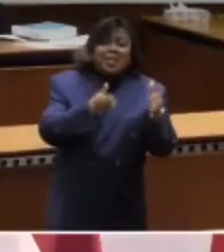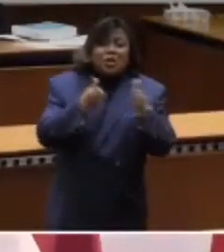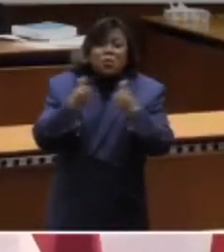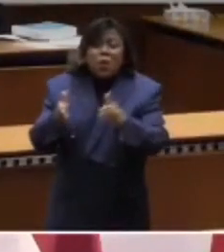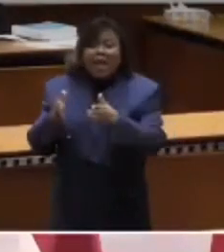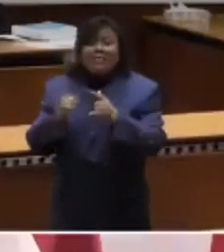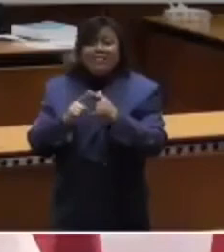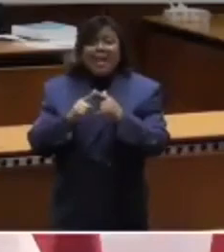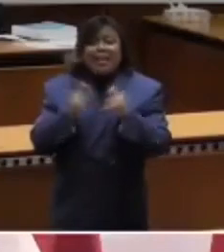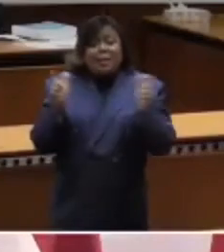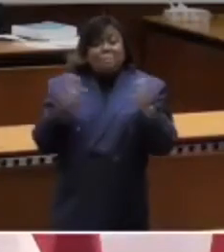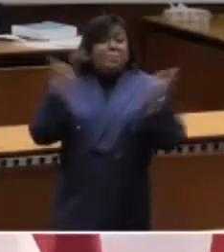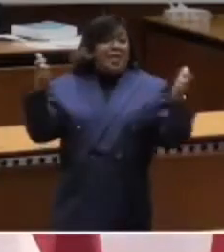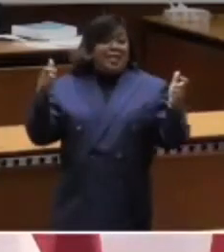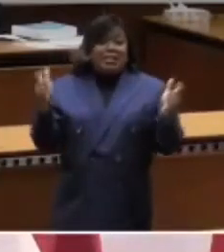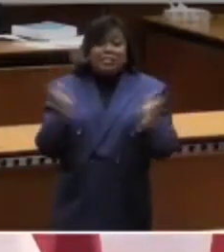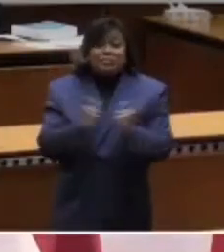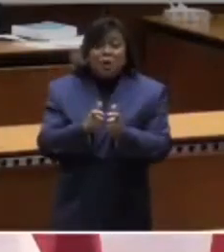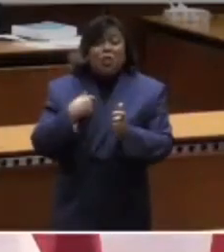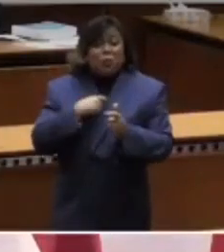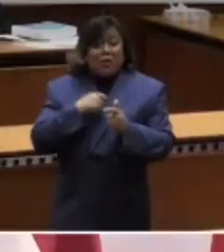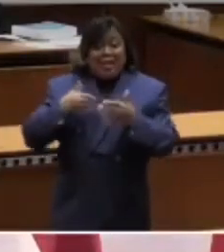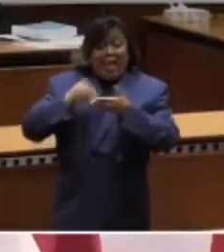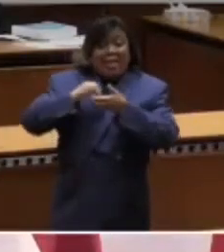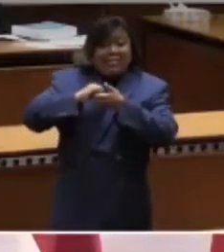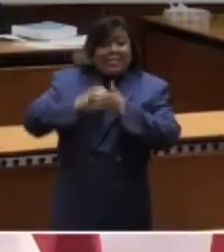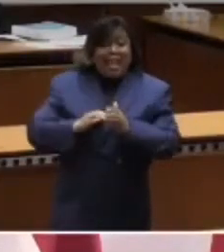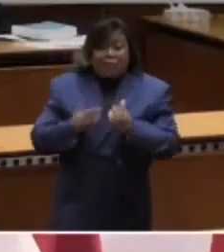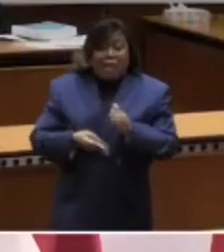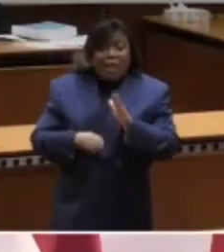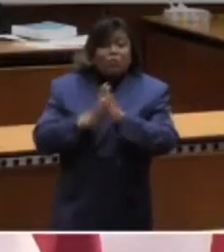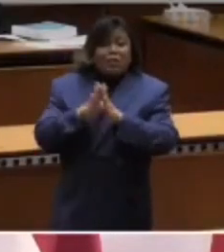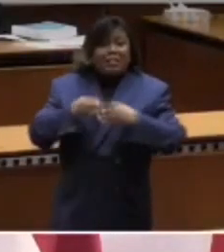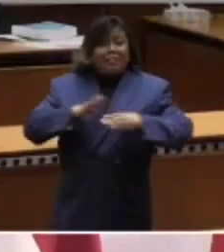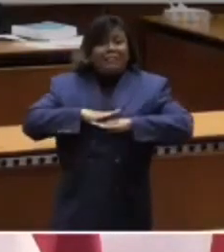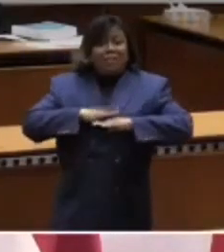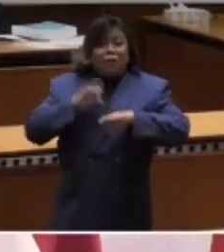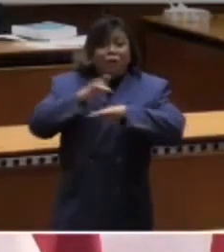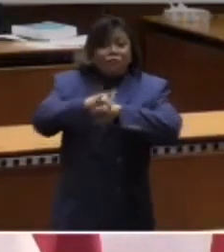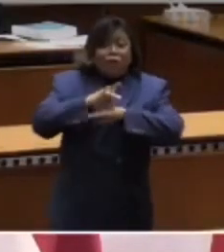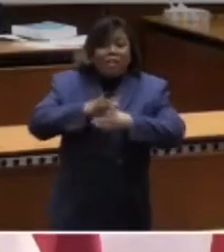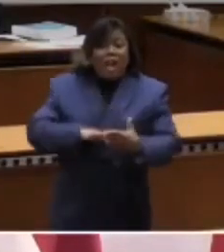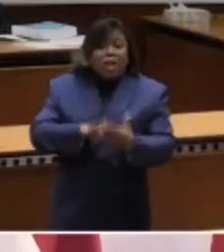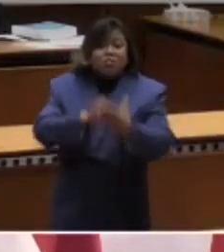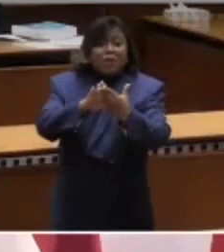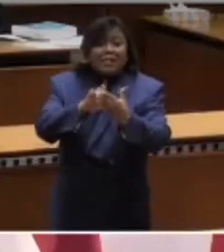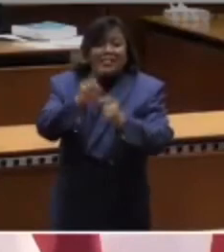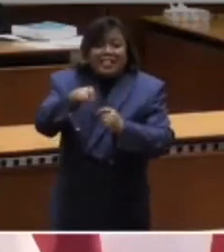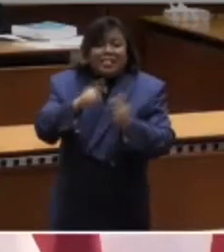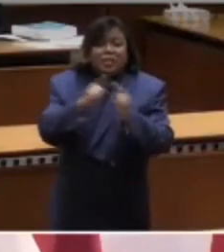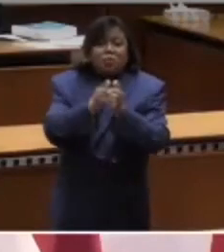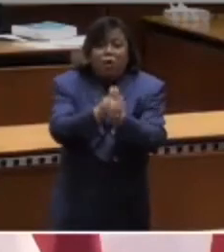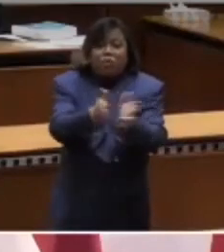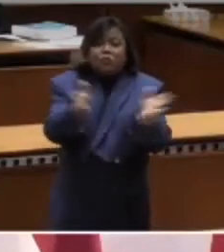ways, big and small, that we as neighbors have risen to fill voids, address needs, and more broadly rallied